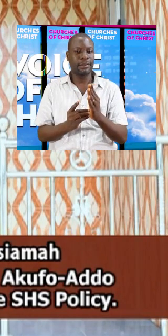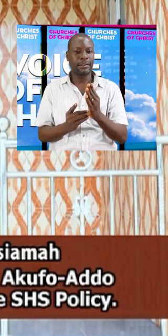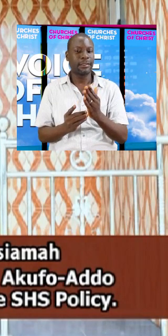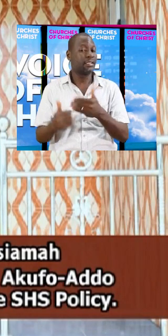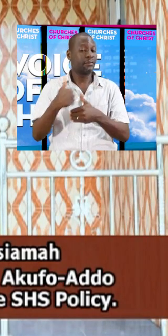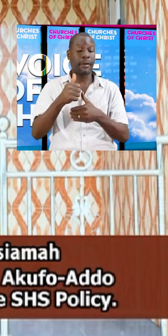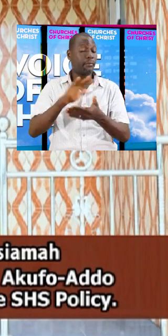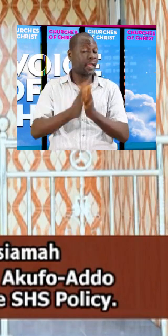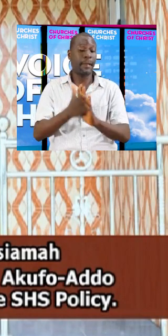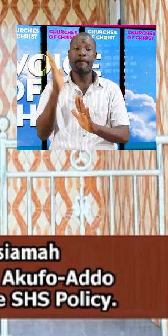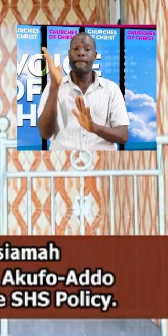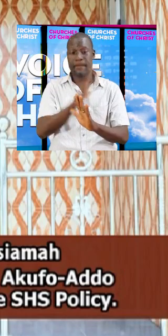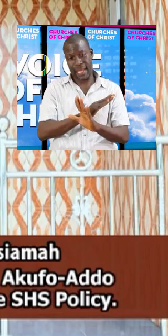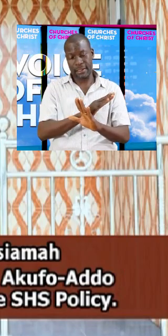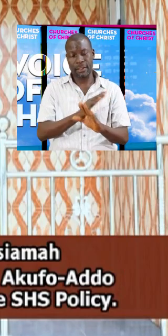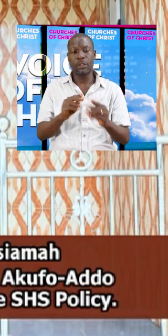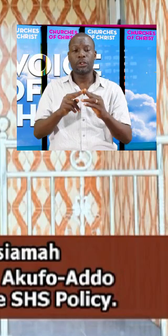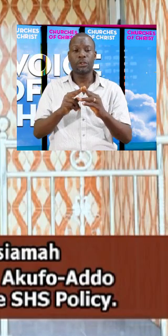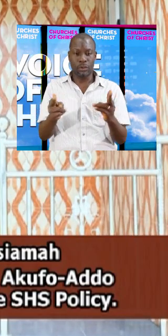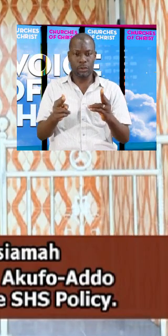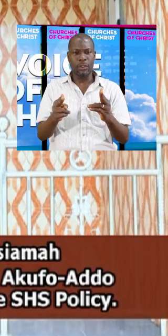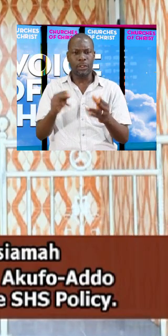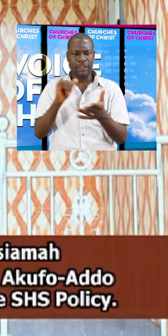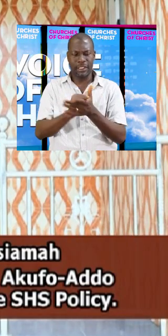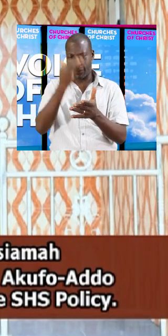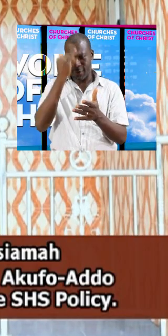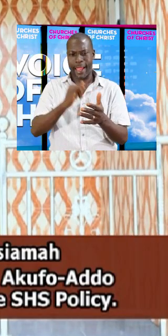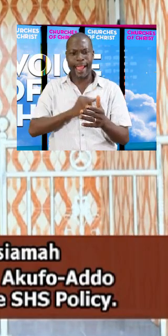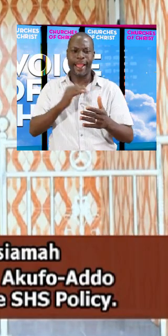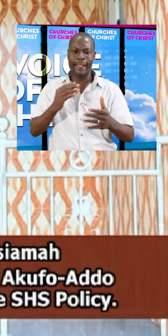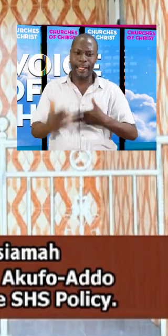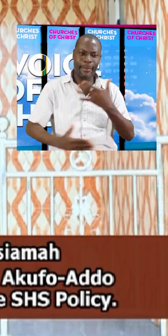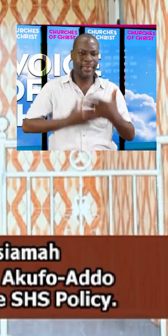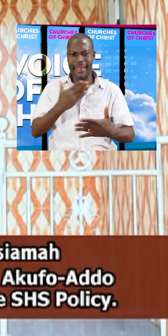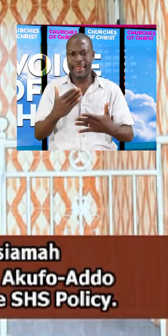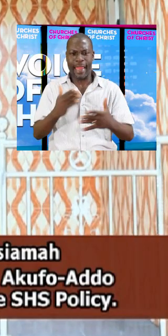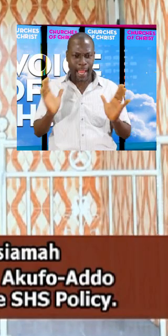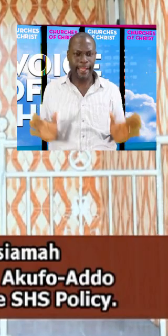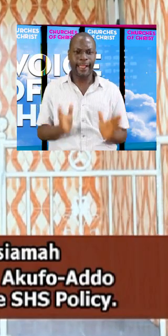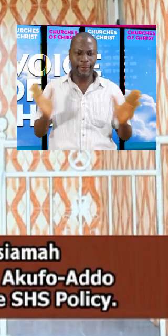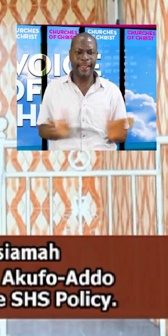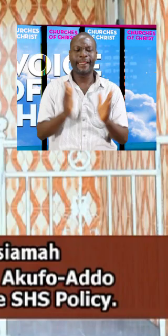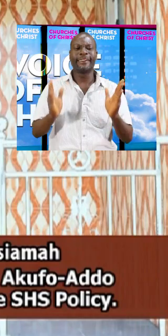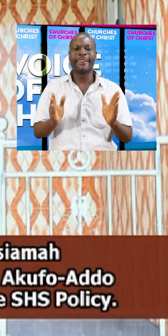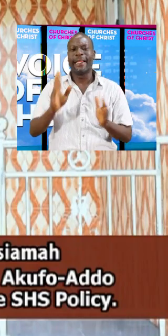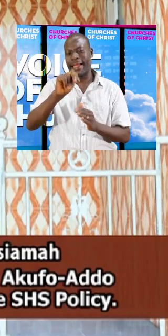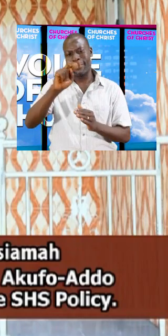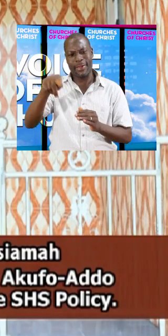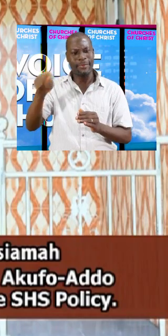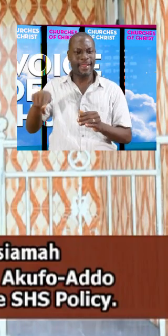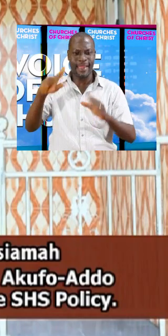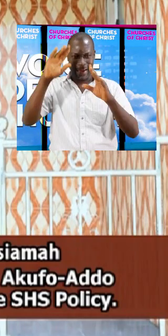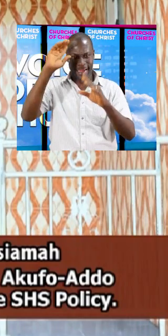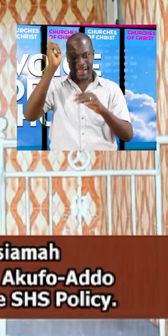basa. Anunti anamedi enije anya hosepe. Ebe bo MPP abano abaso.